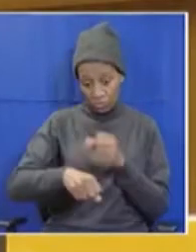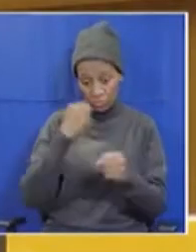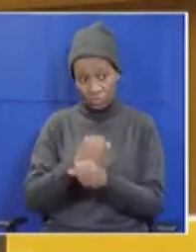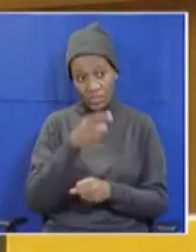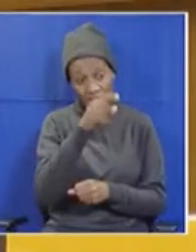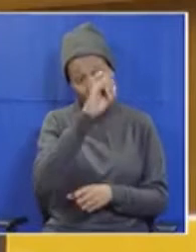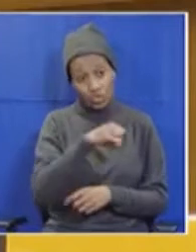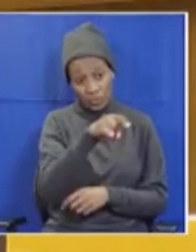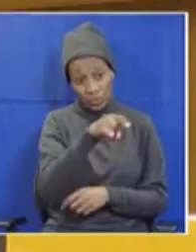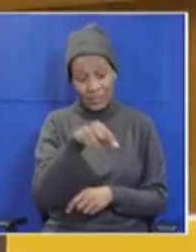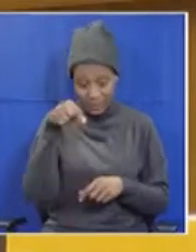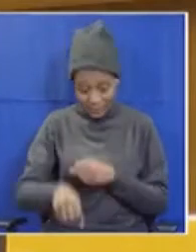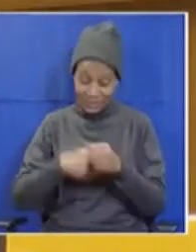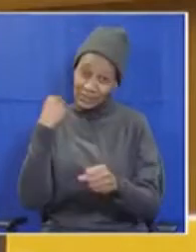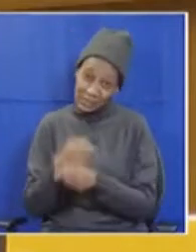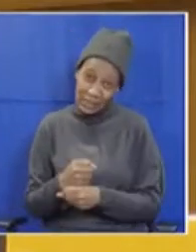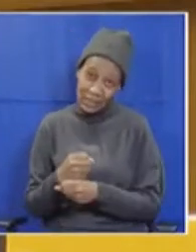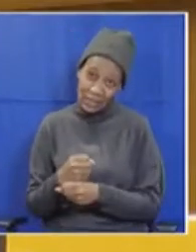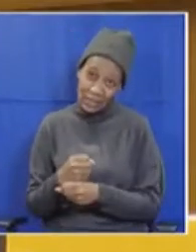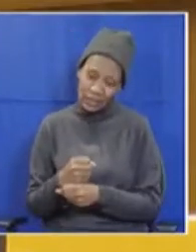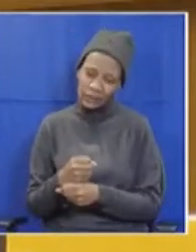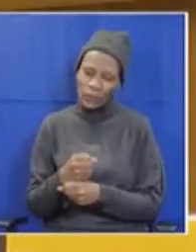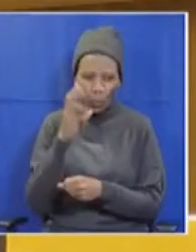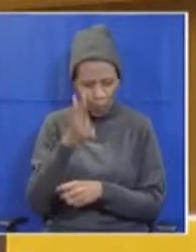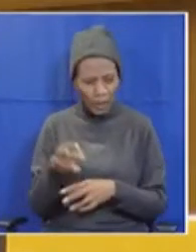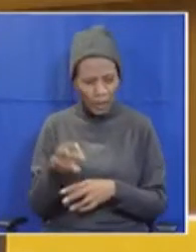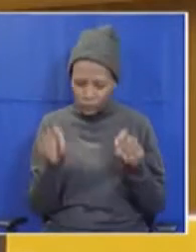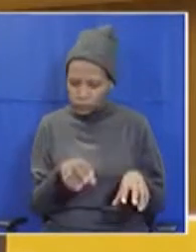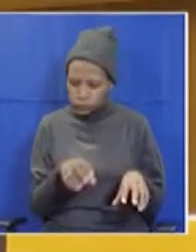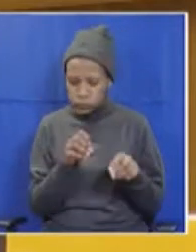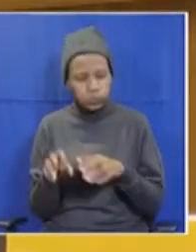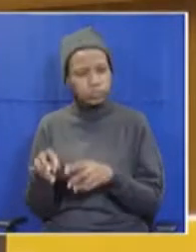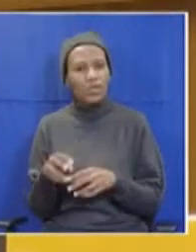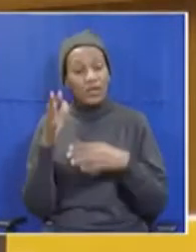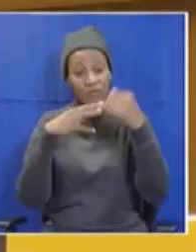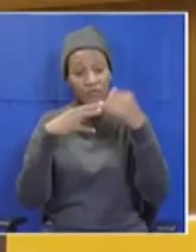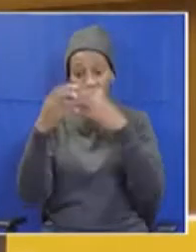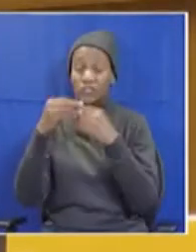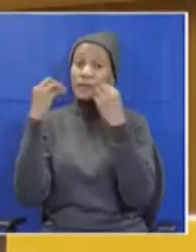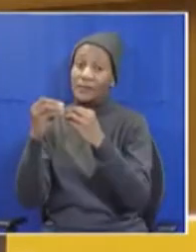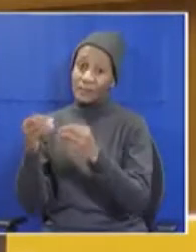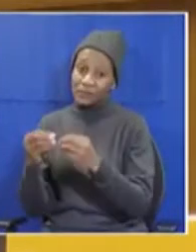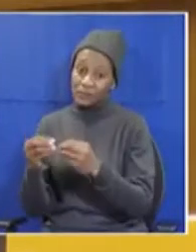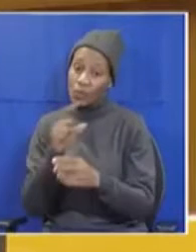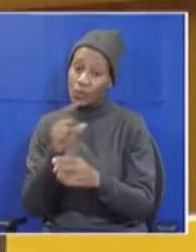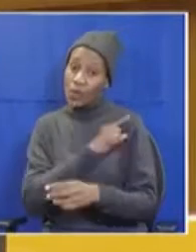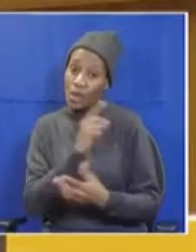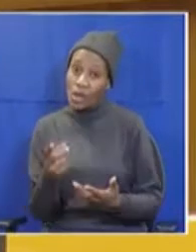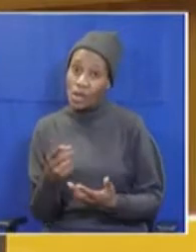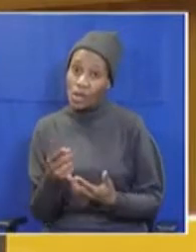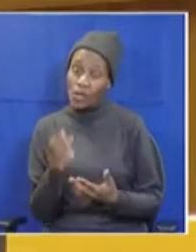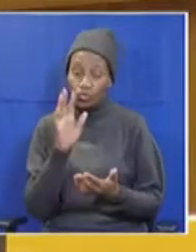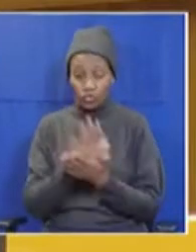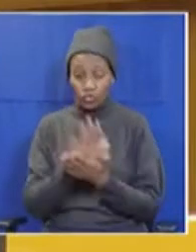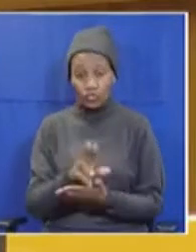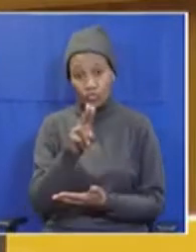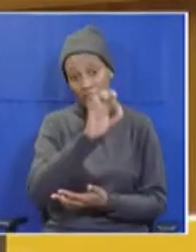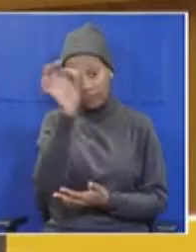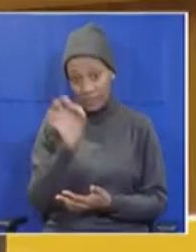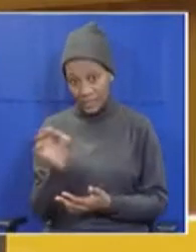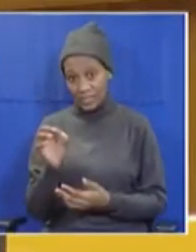that this year is going to be extremely difficult for our infrastructure sector owing to the 12% decrease